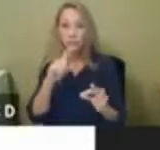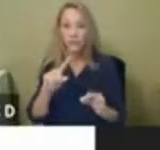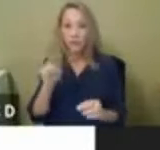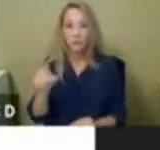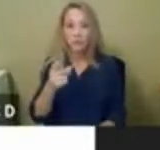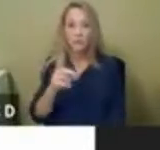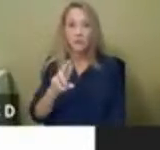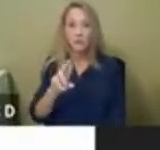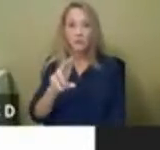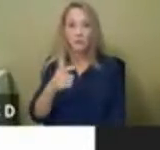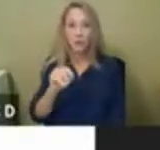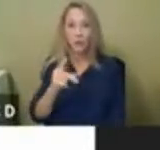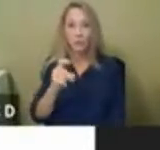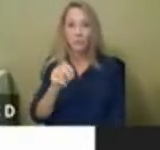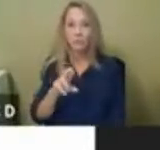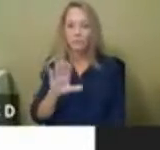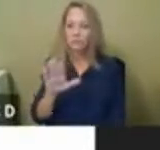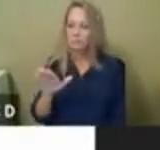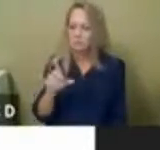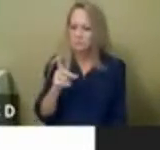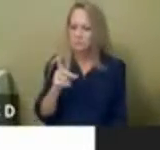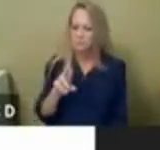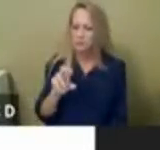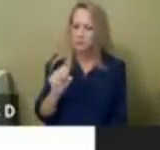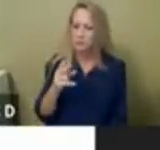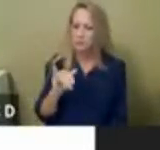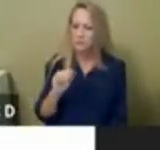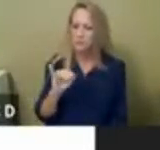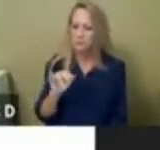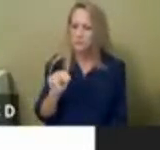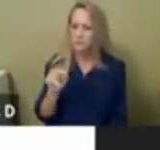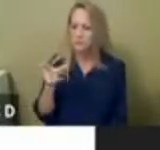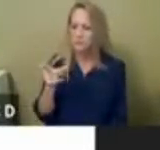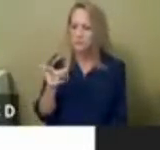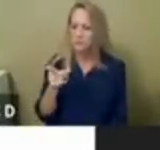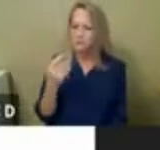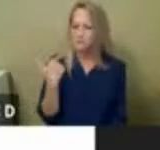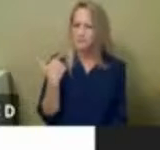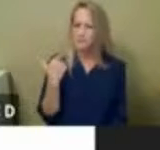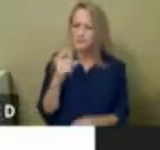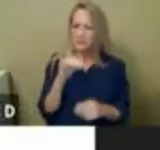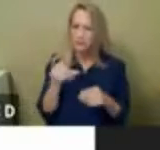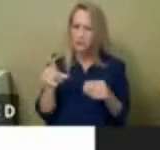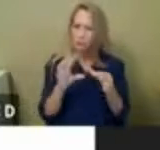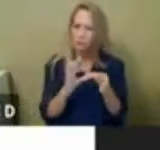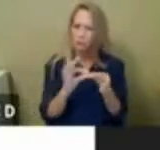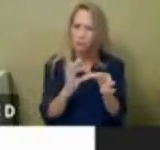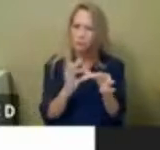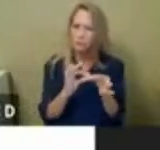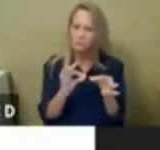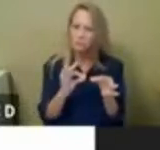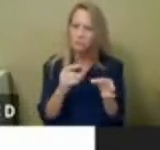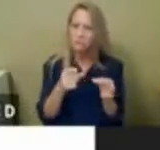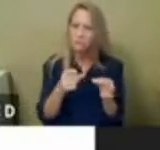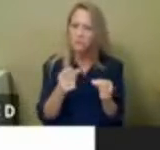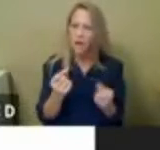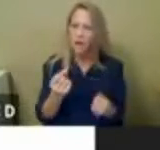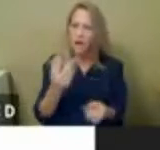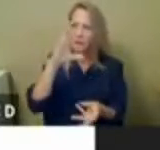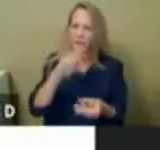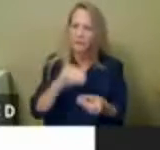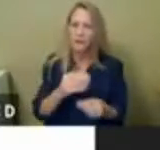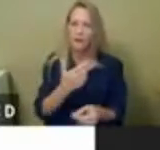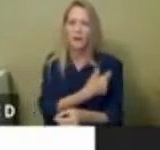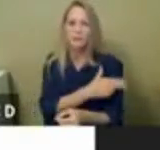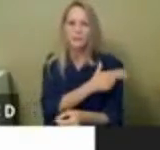Dr. Shamiya, I may have missed it. Did you in the past have had that number of hospitalizations